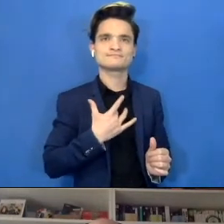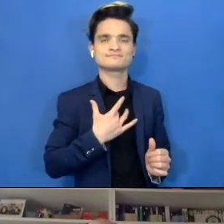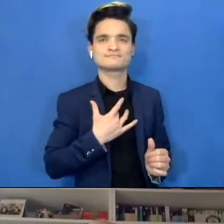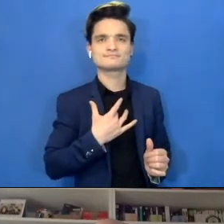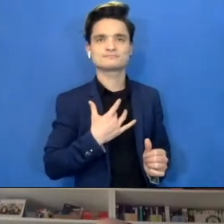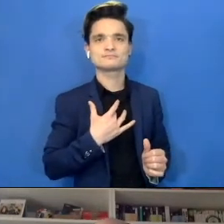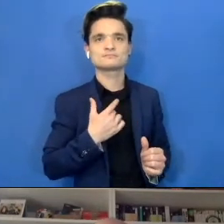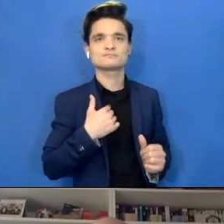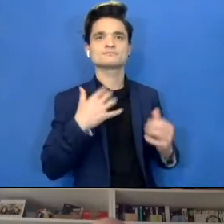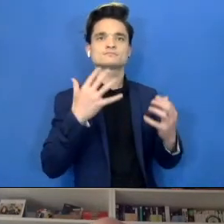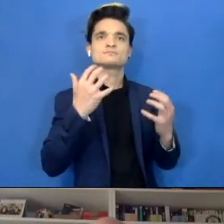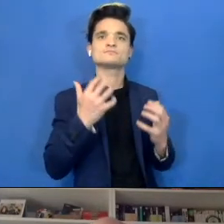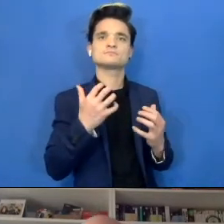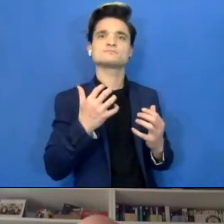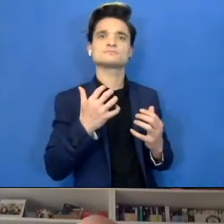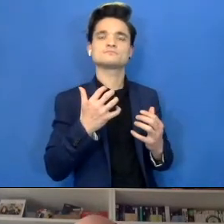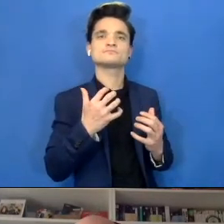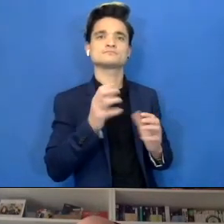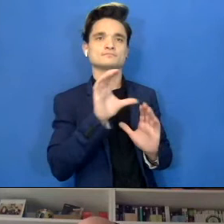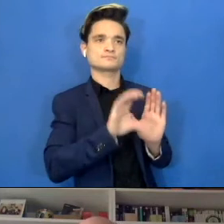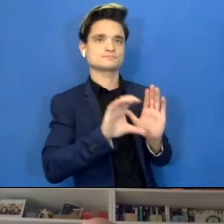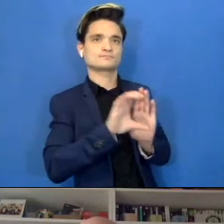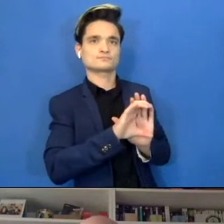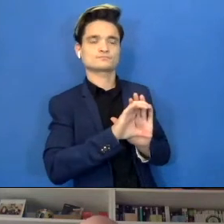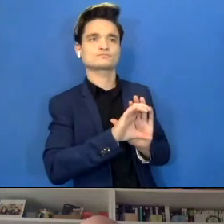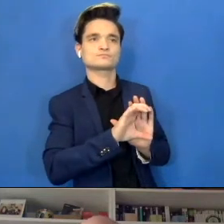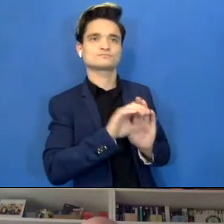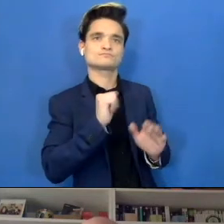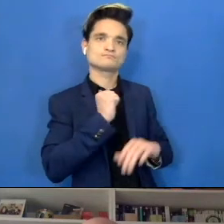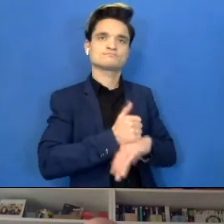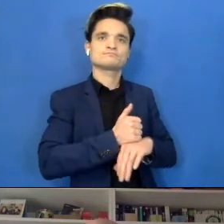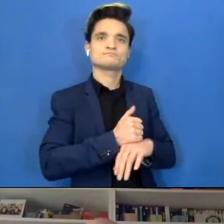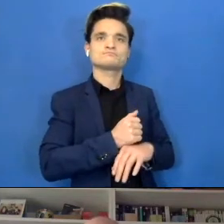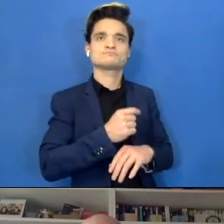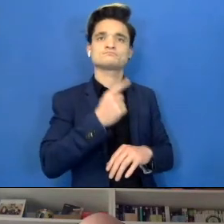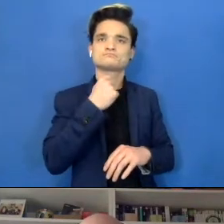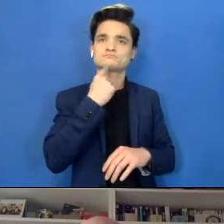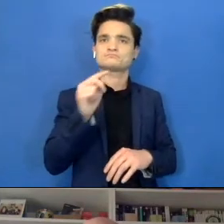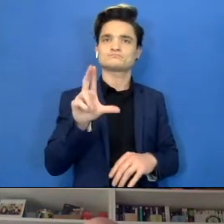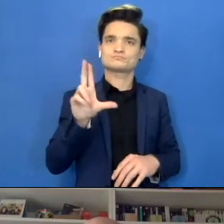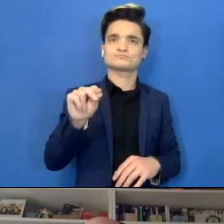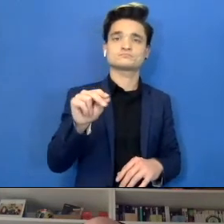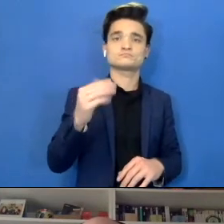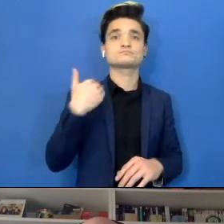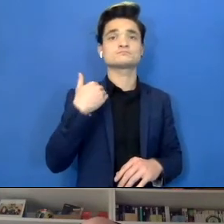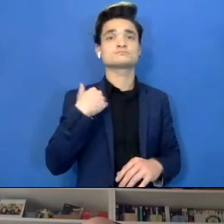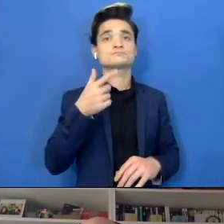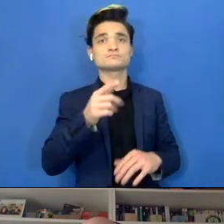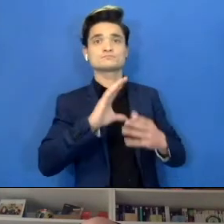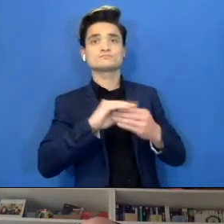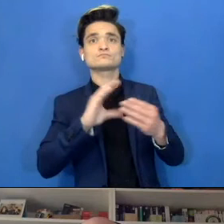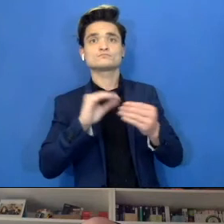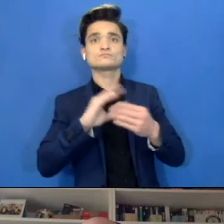with someone who's playing a character in a wheelchair, it's a fantastic story that could be told and should be told, and